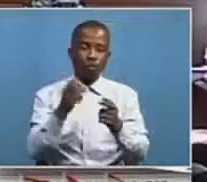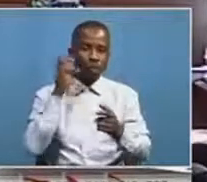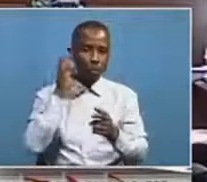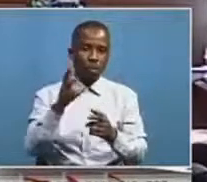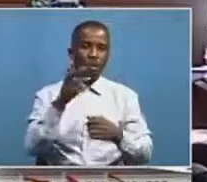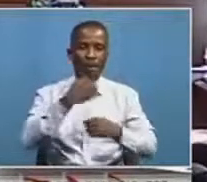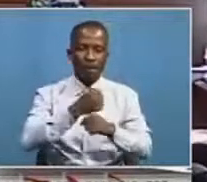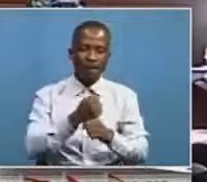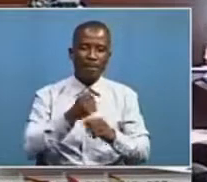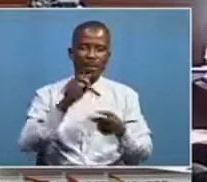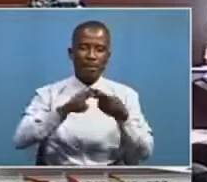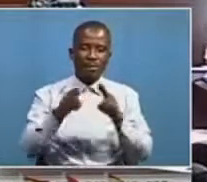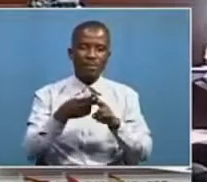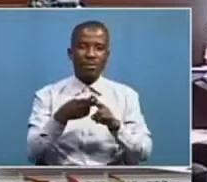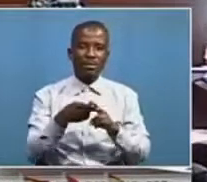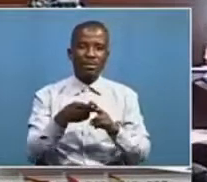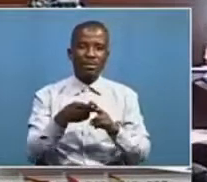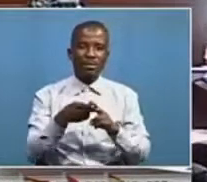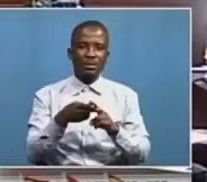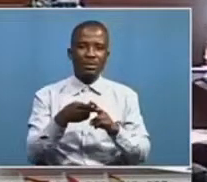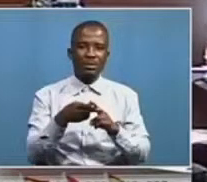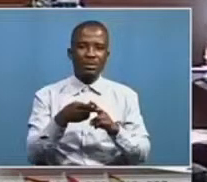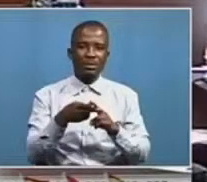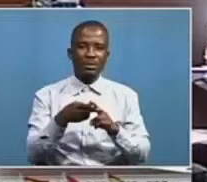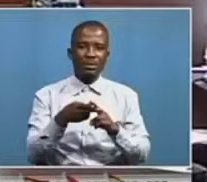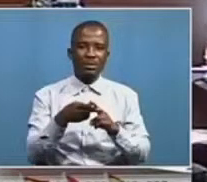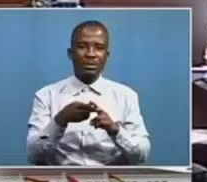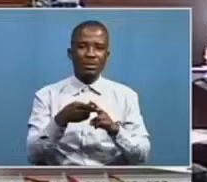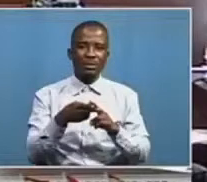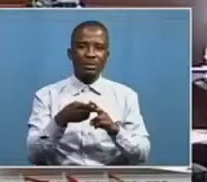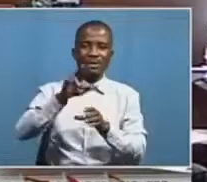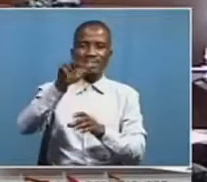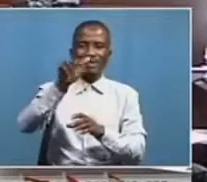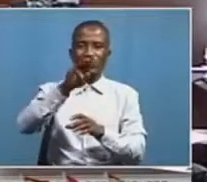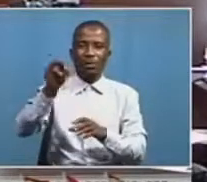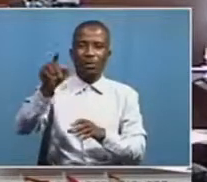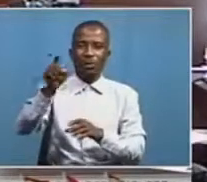a total number of valid votes cast of